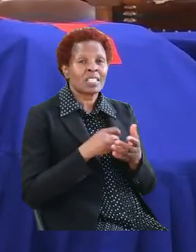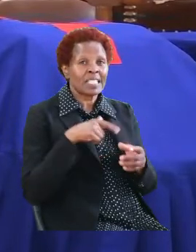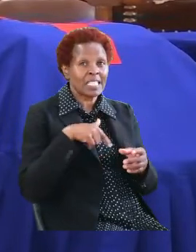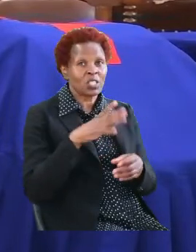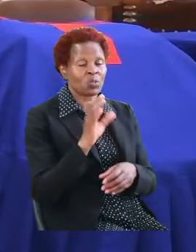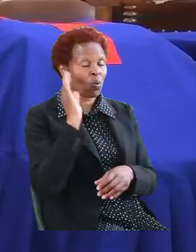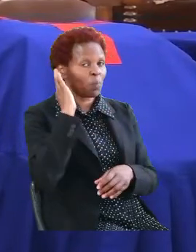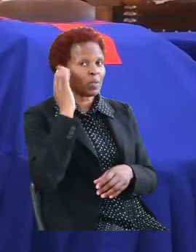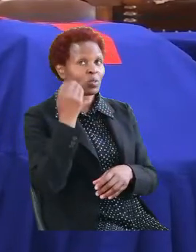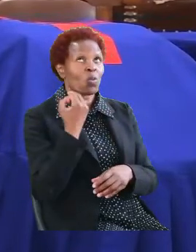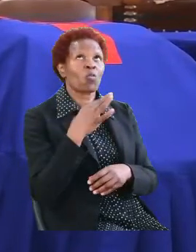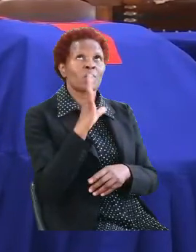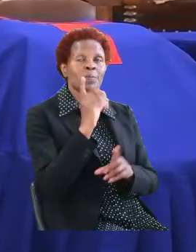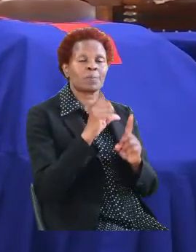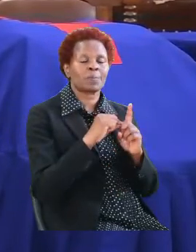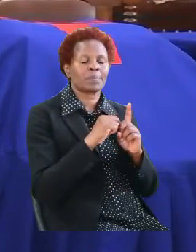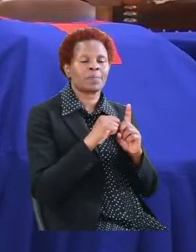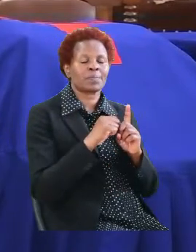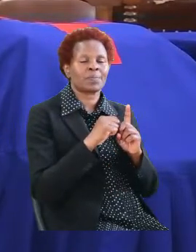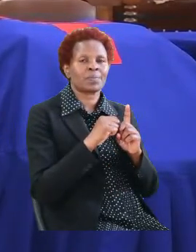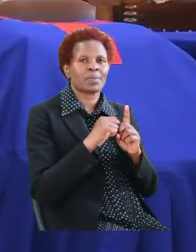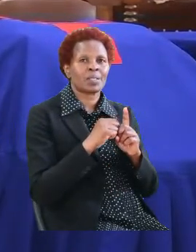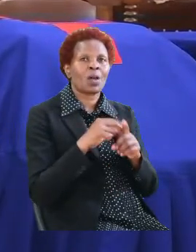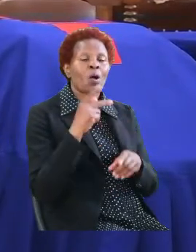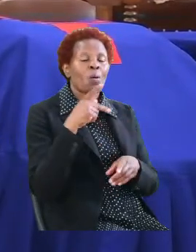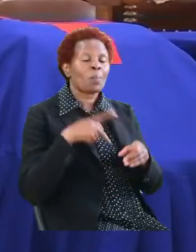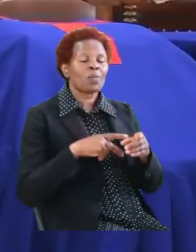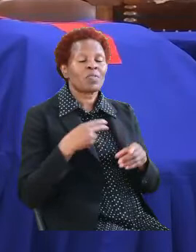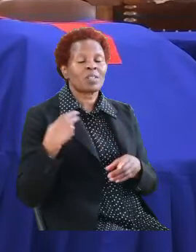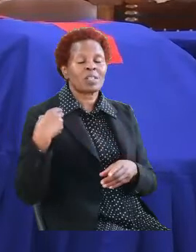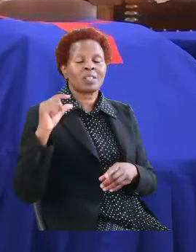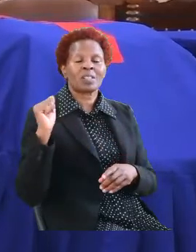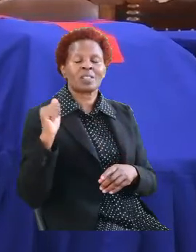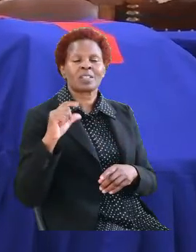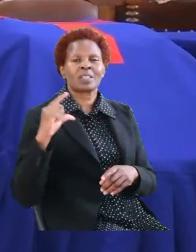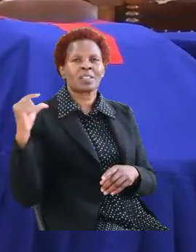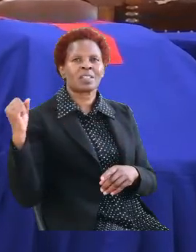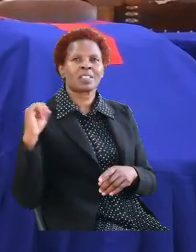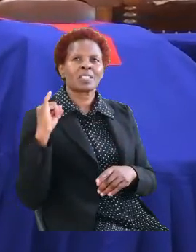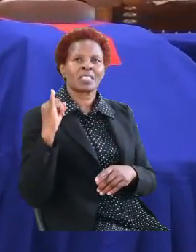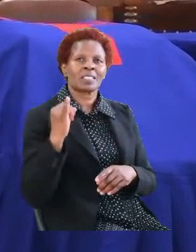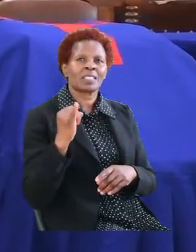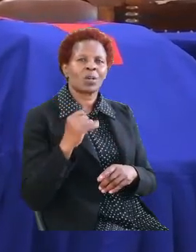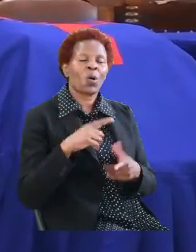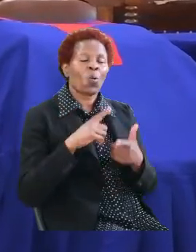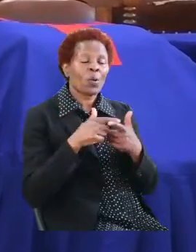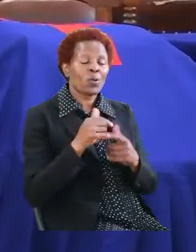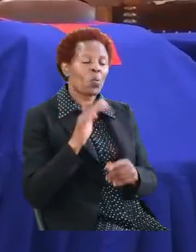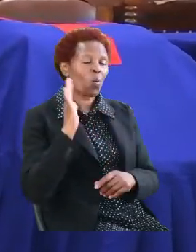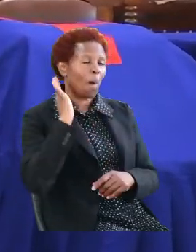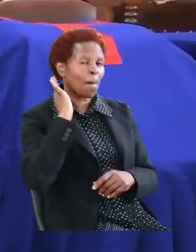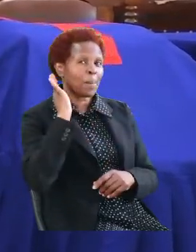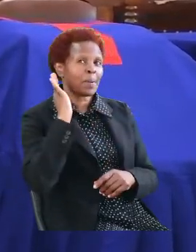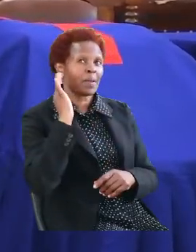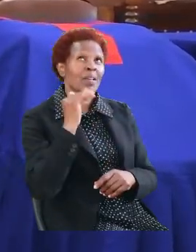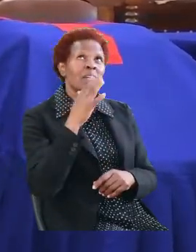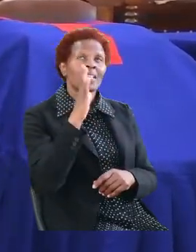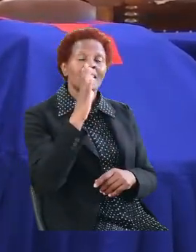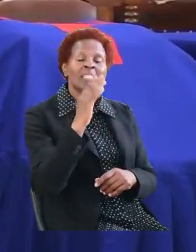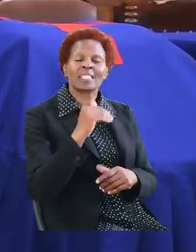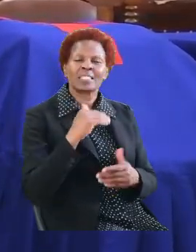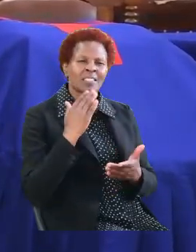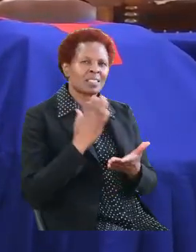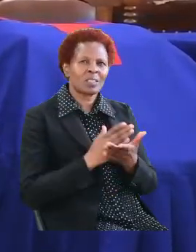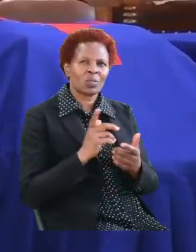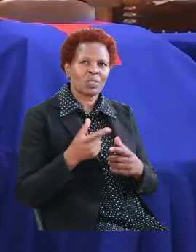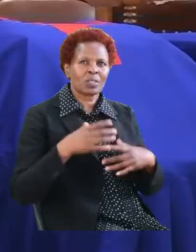of his word. Haggai says, at the obedience of the word of God, the Lord confirmed to